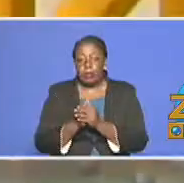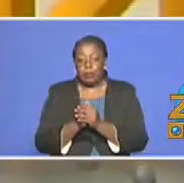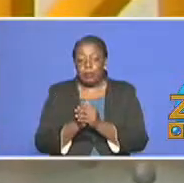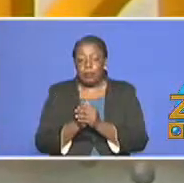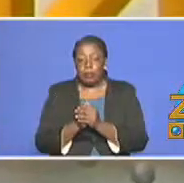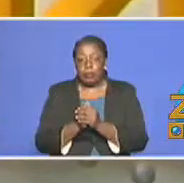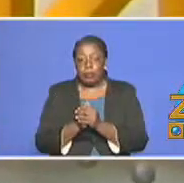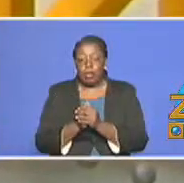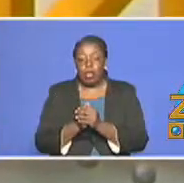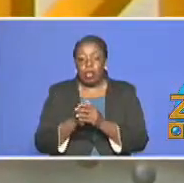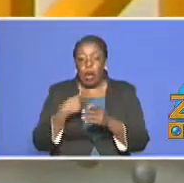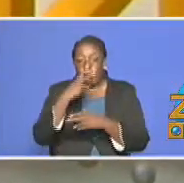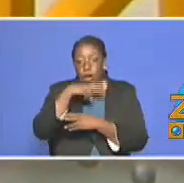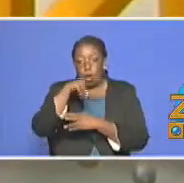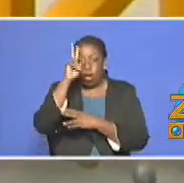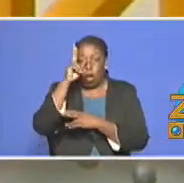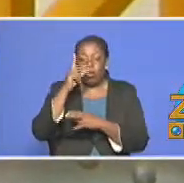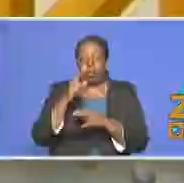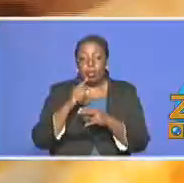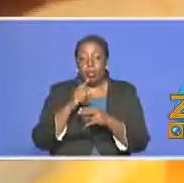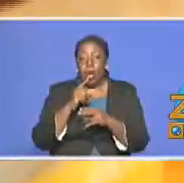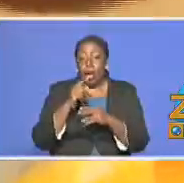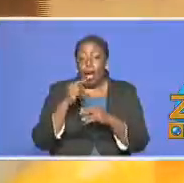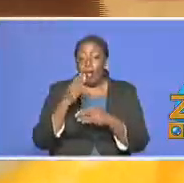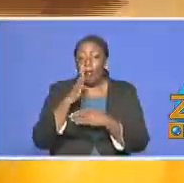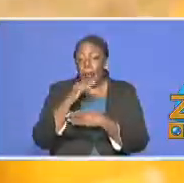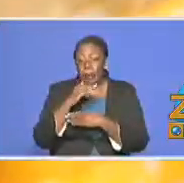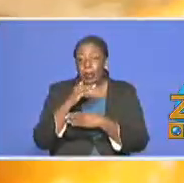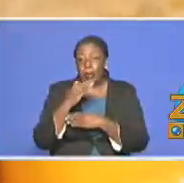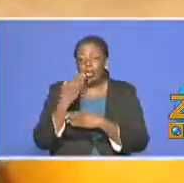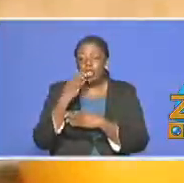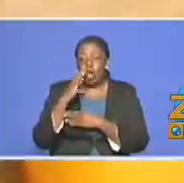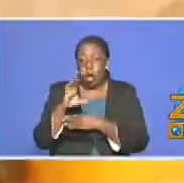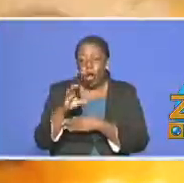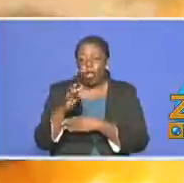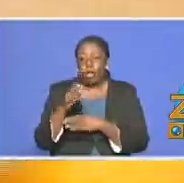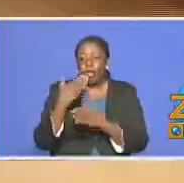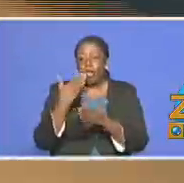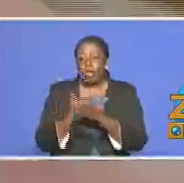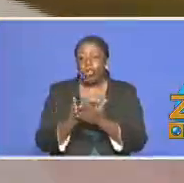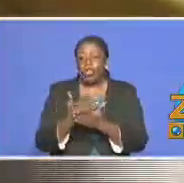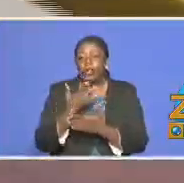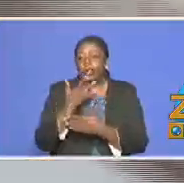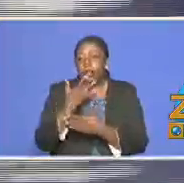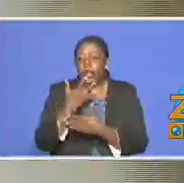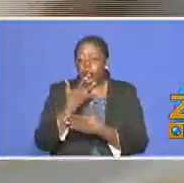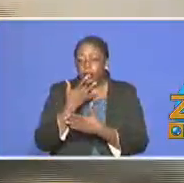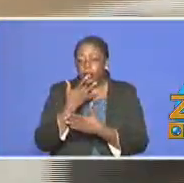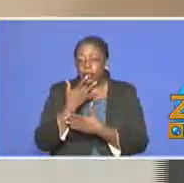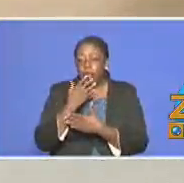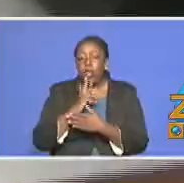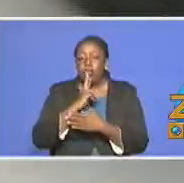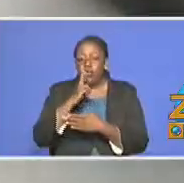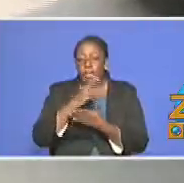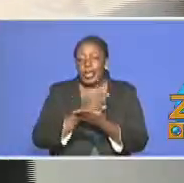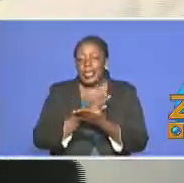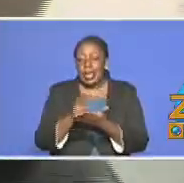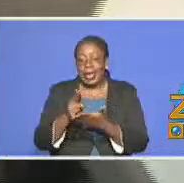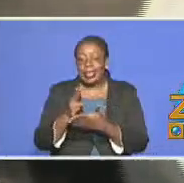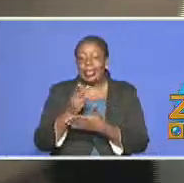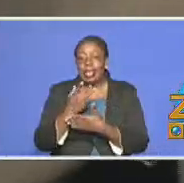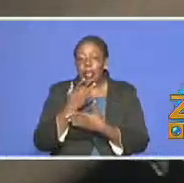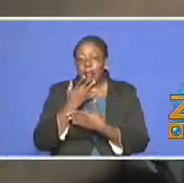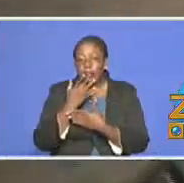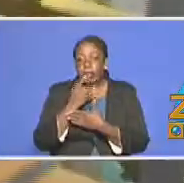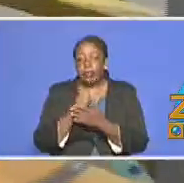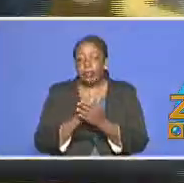call gold pepper. It has a really nice flavor. Not as hot, but it's flavorful. Gives it a really nice flavor. The pepper and salt,